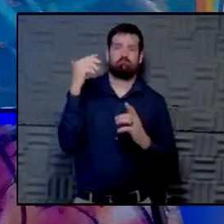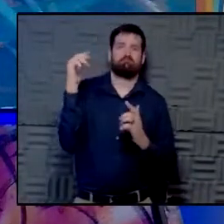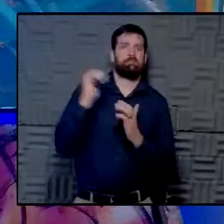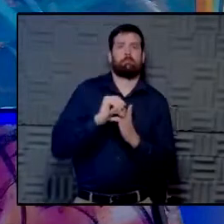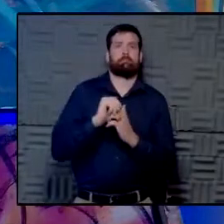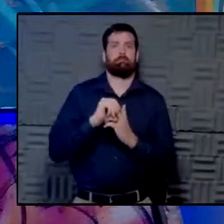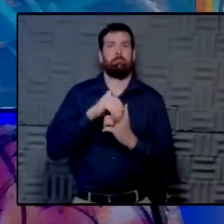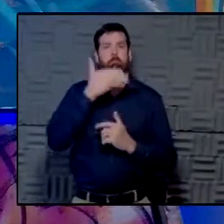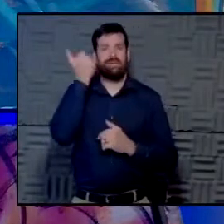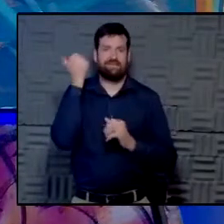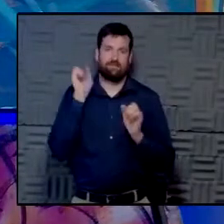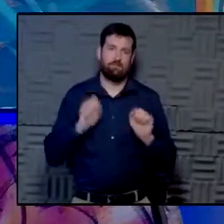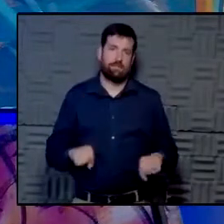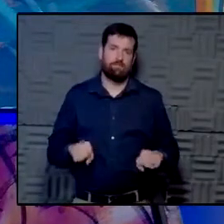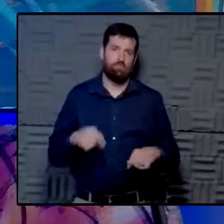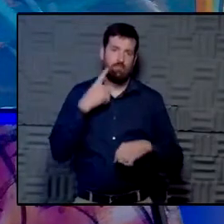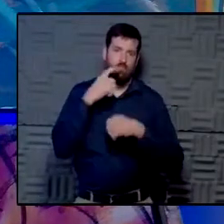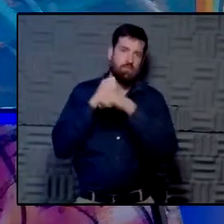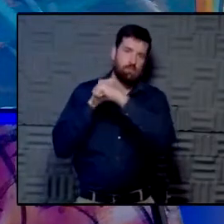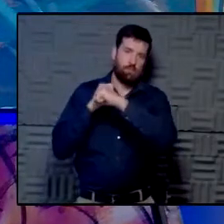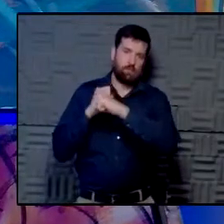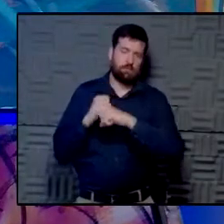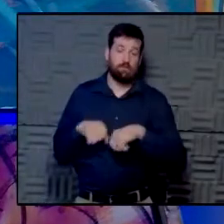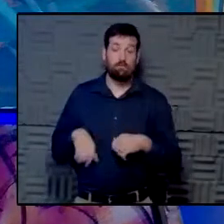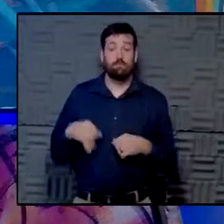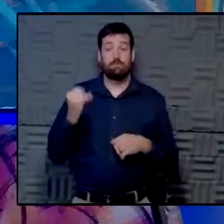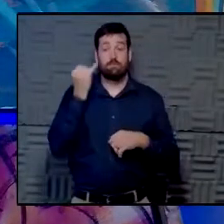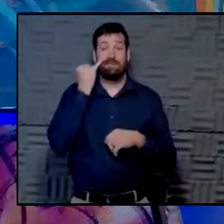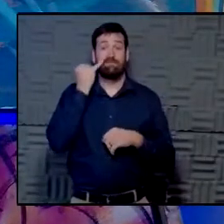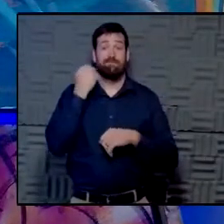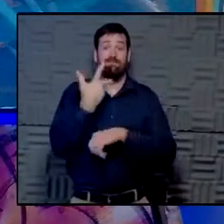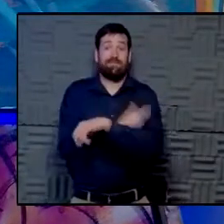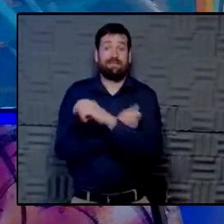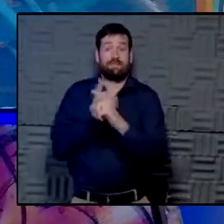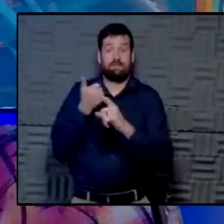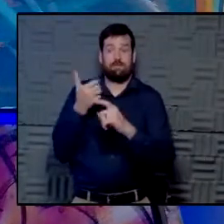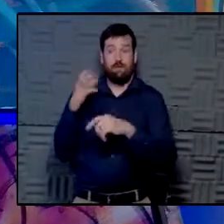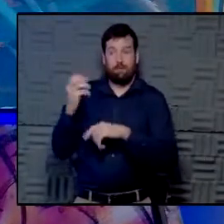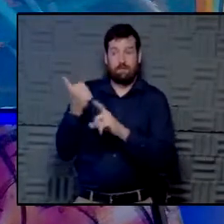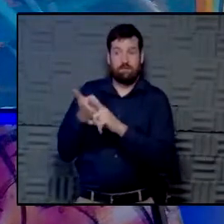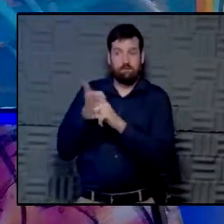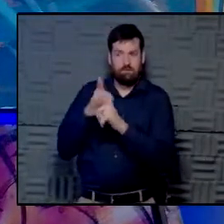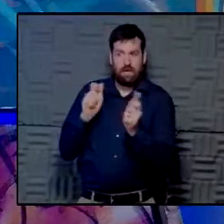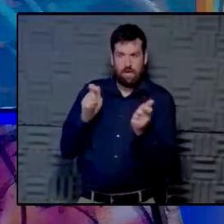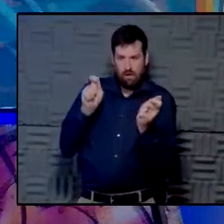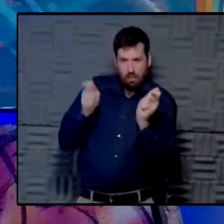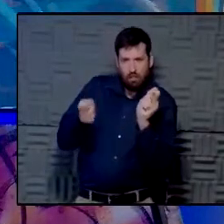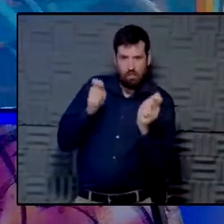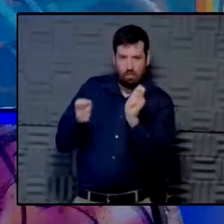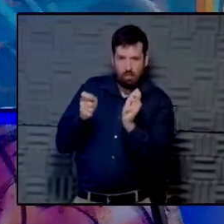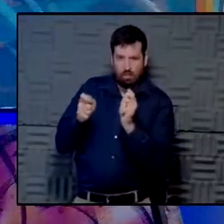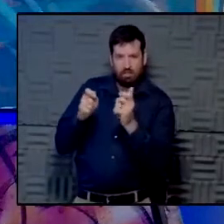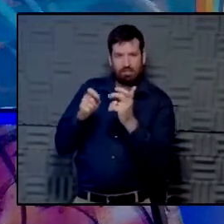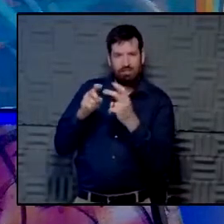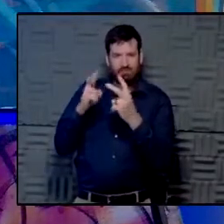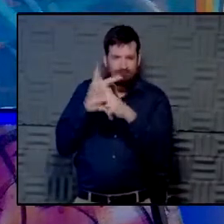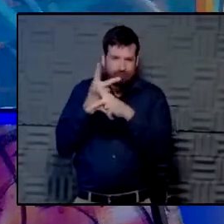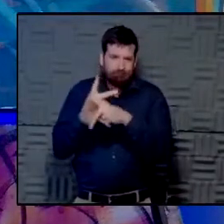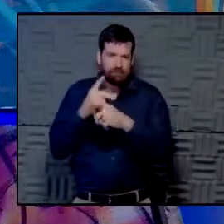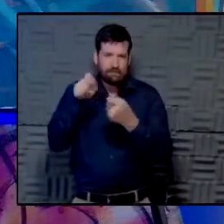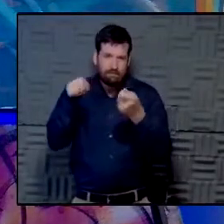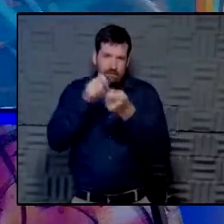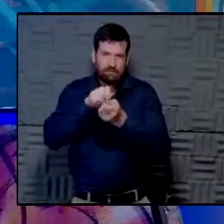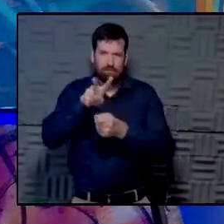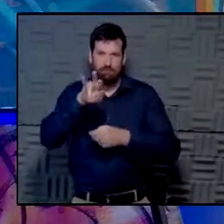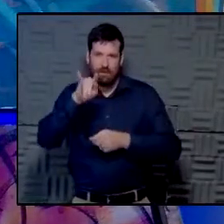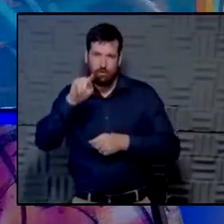immunity. And I think that if we can get the vaccine companies to pivot to those variants of concern and direct vaccines against those variants of